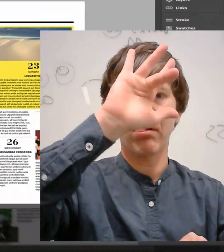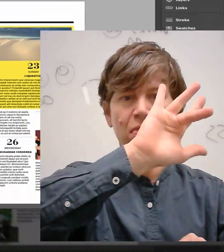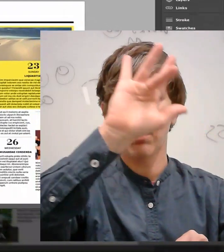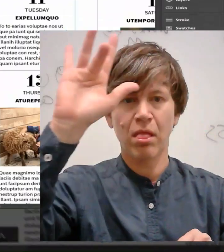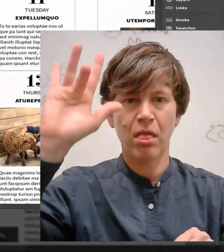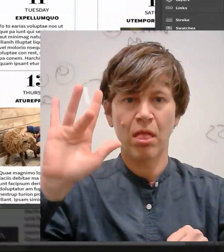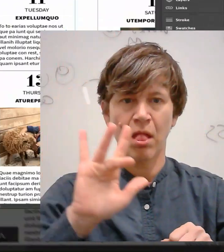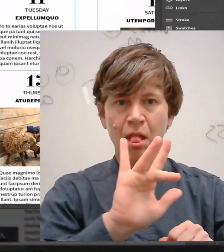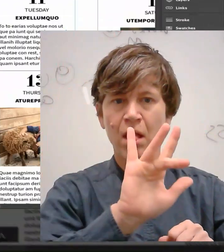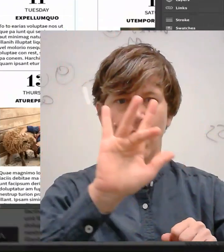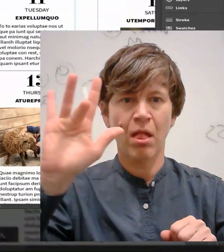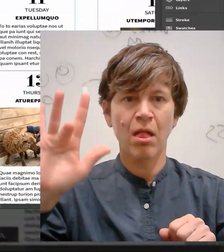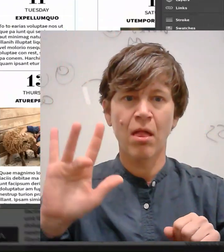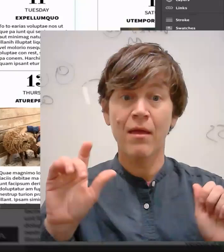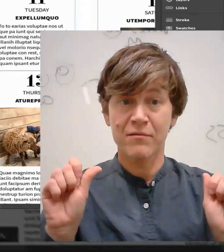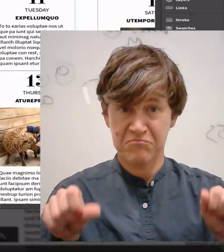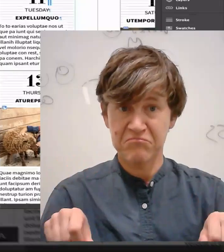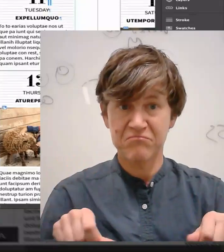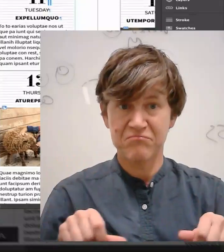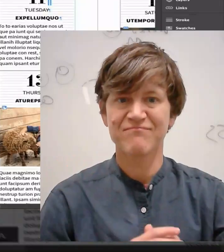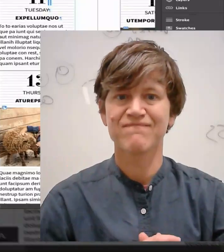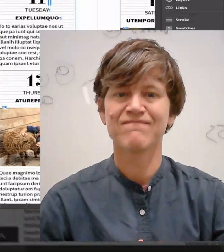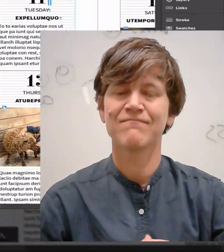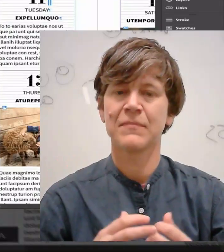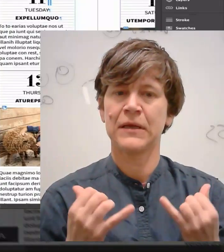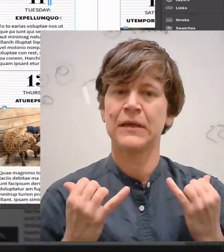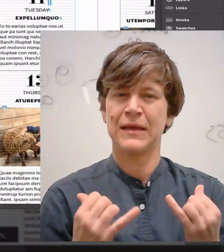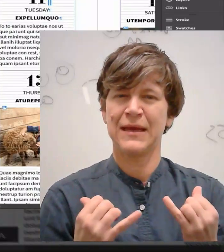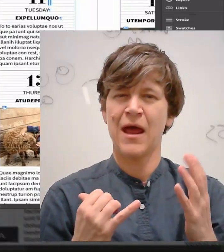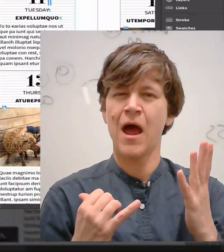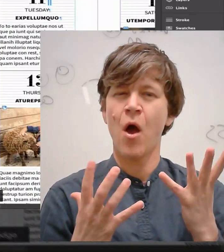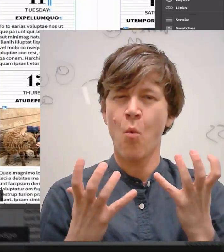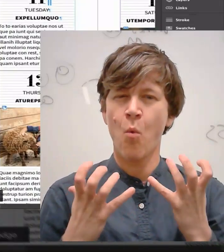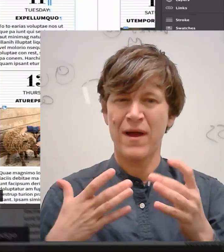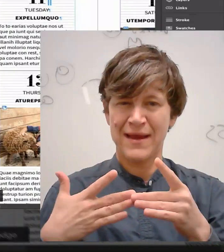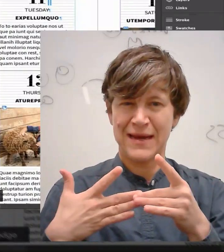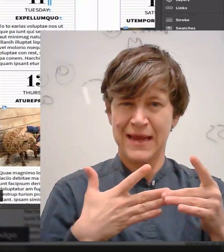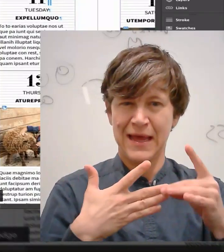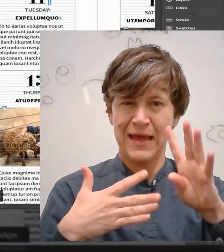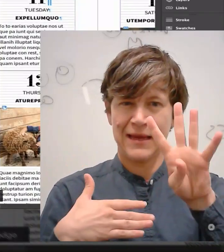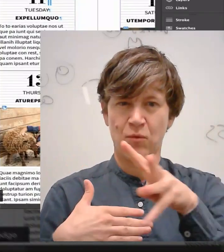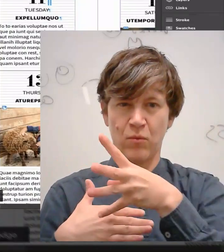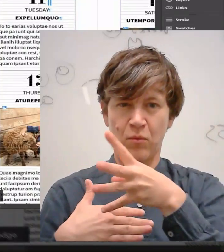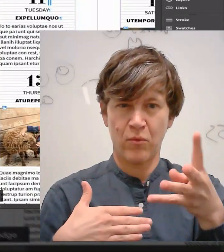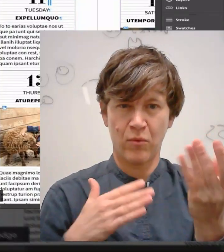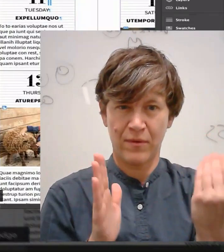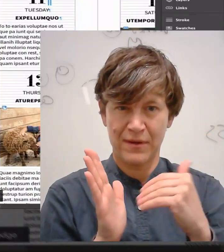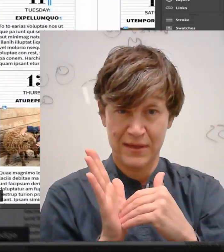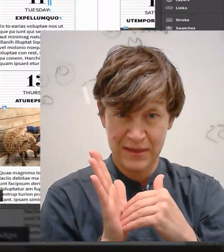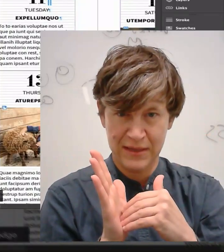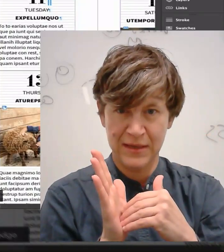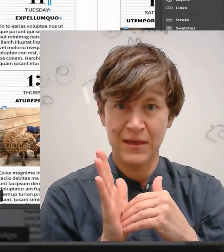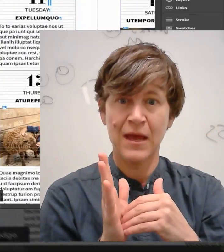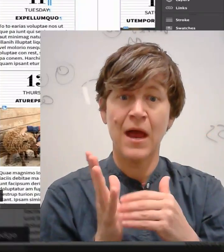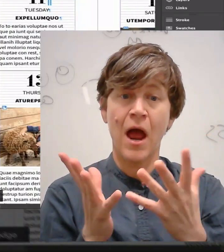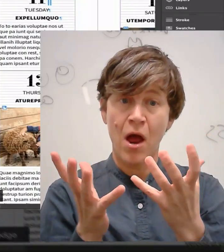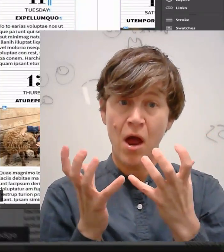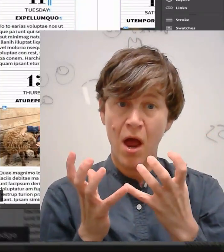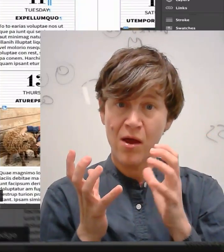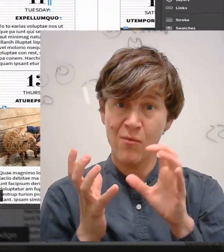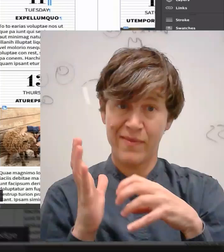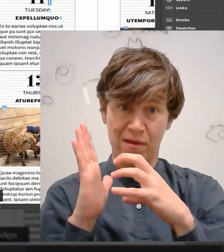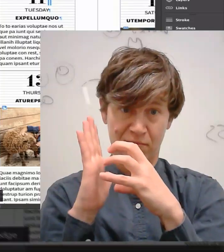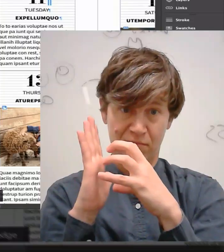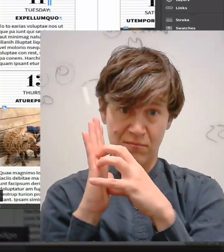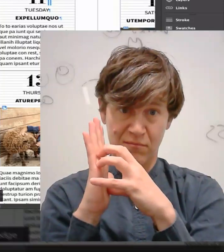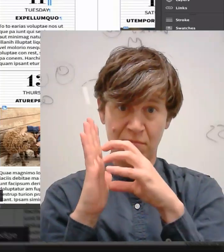To finesse this, turn on my guides again. I'd like this text to